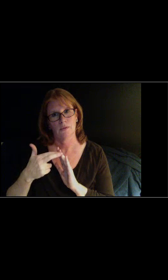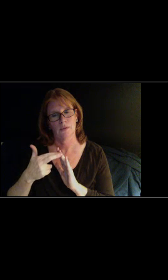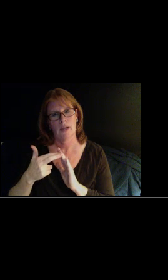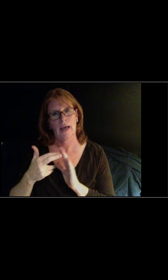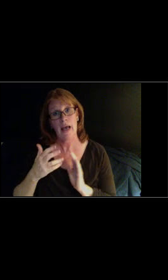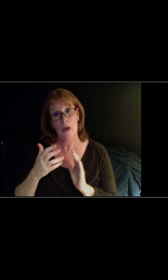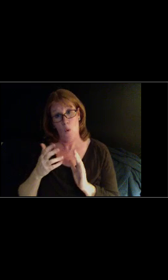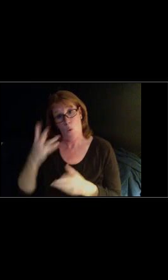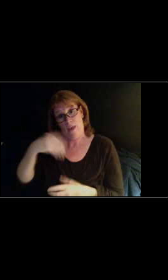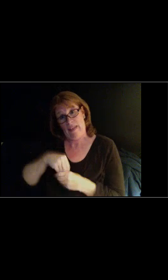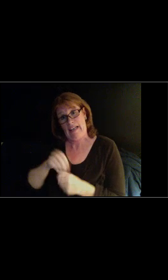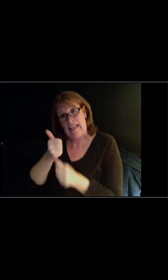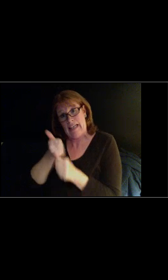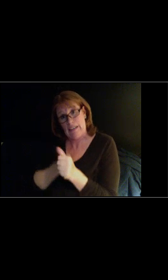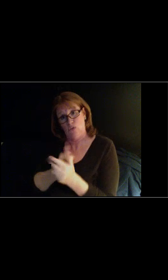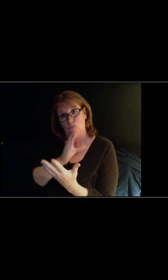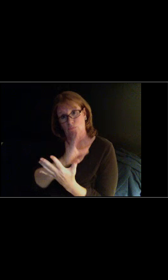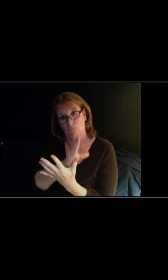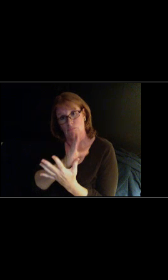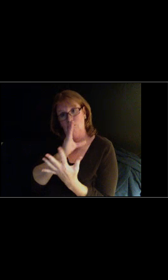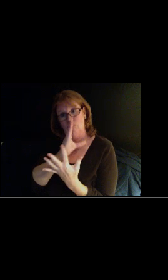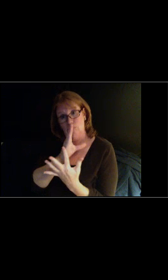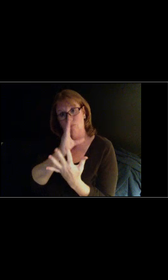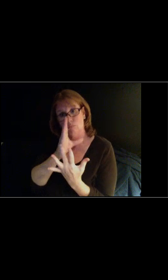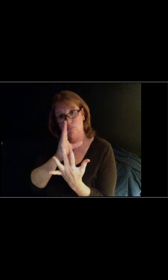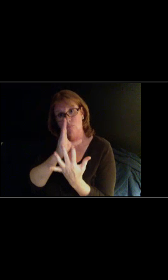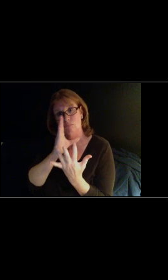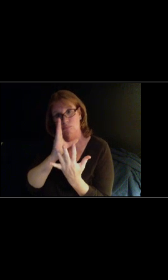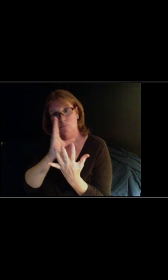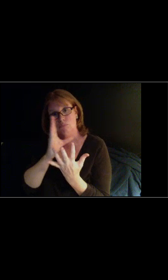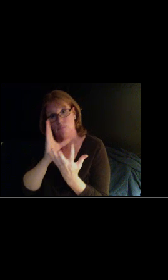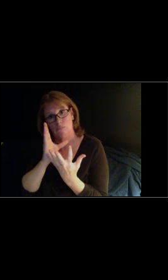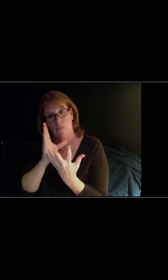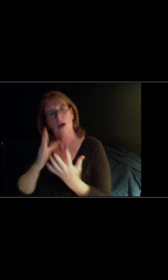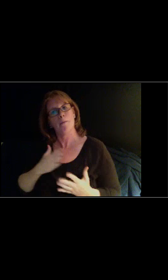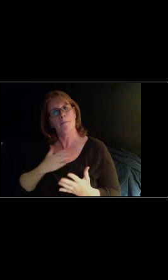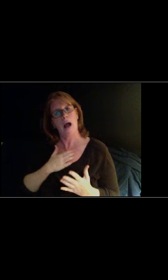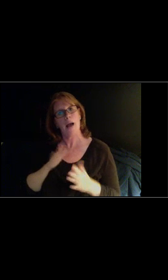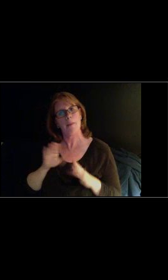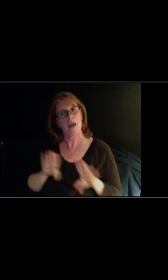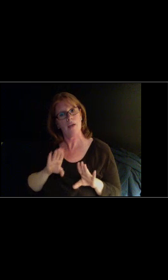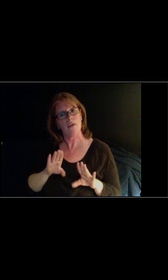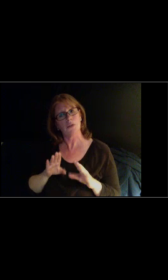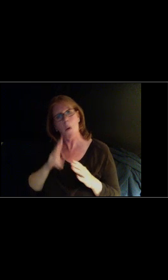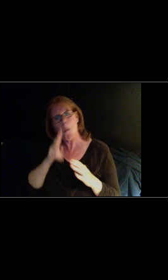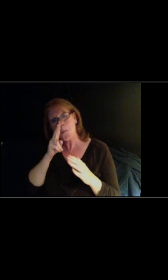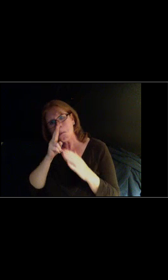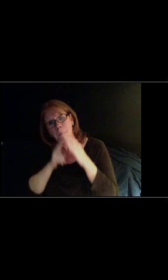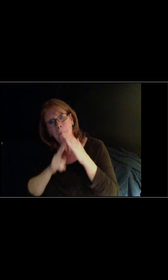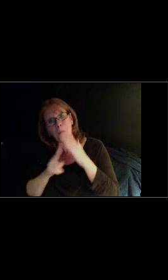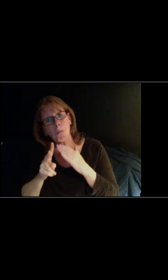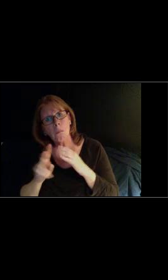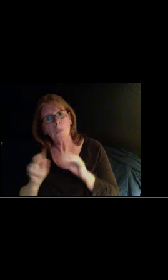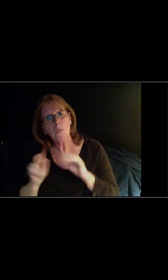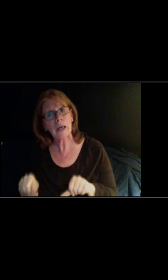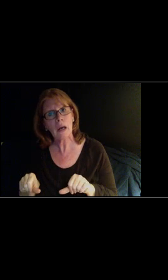I play within my life a wide variety of roles, and within each of those roles,